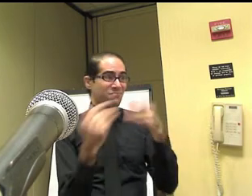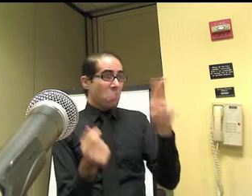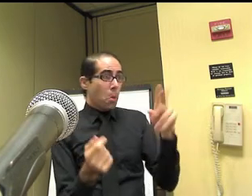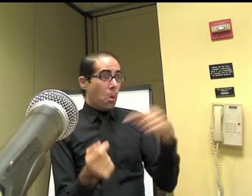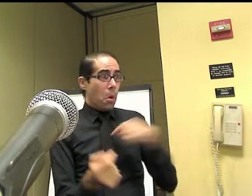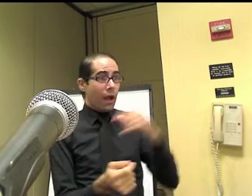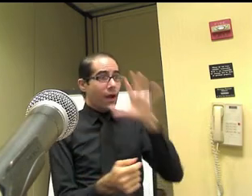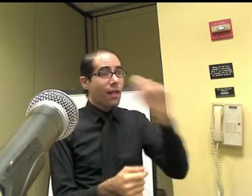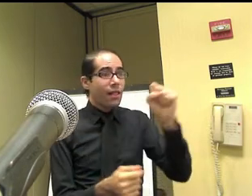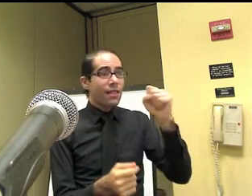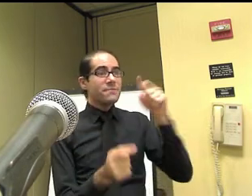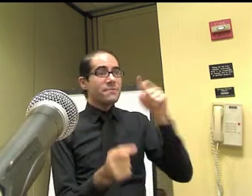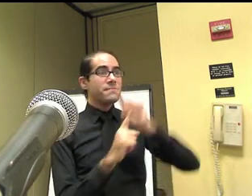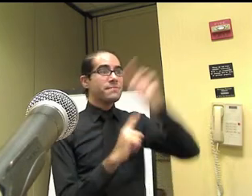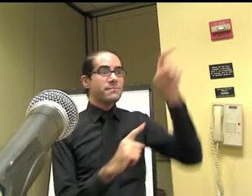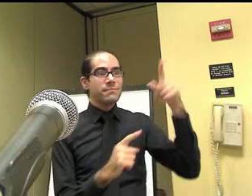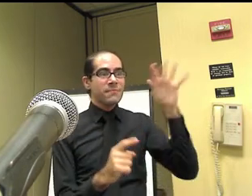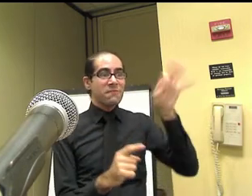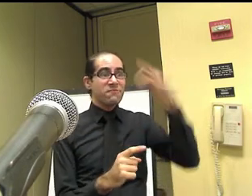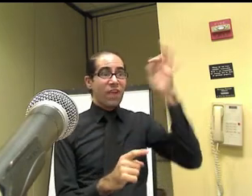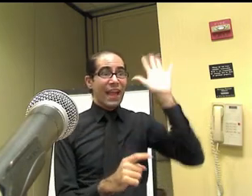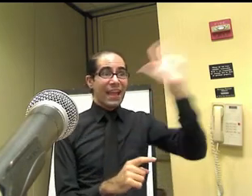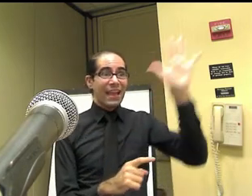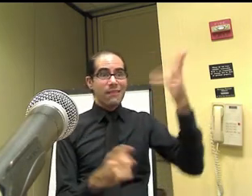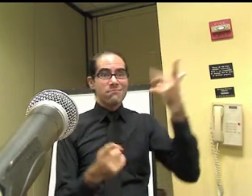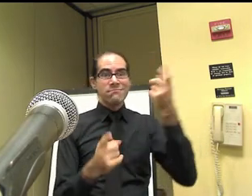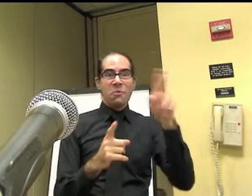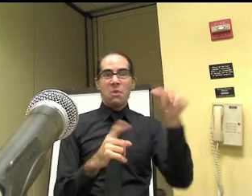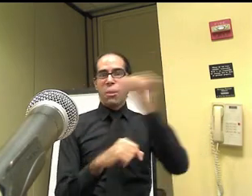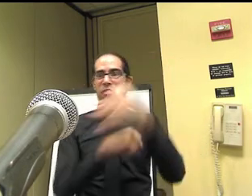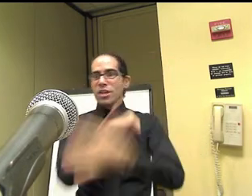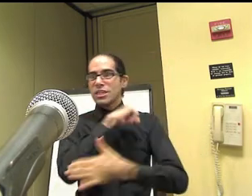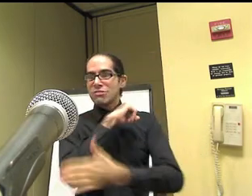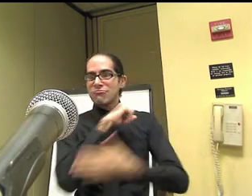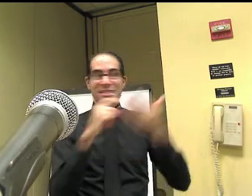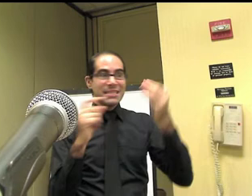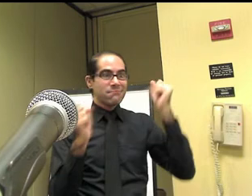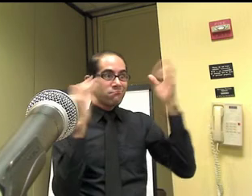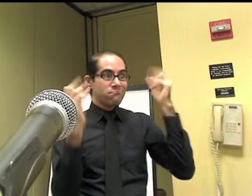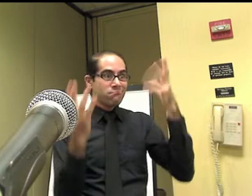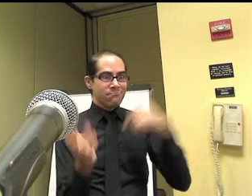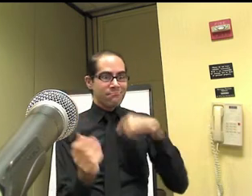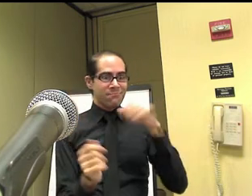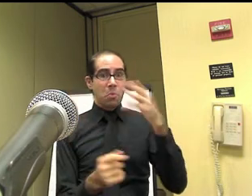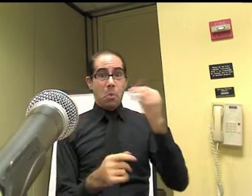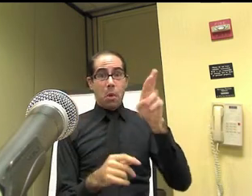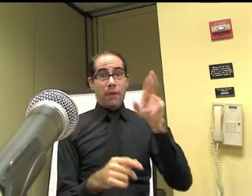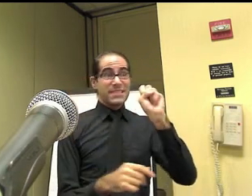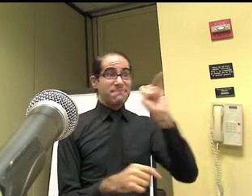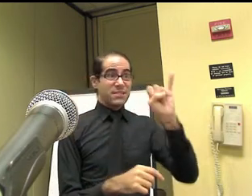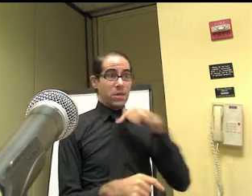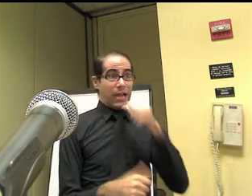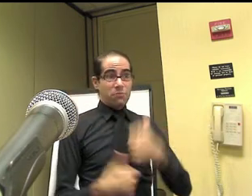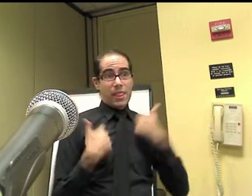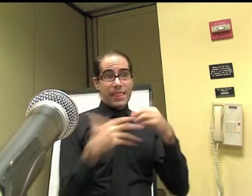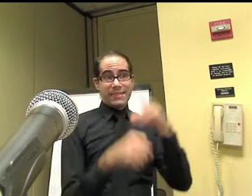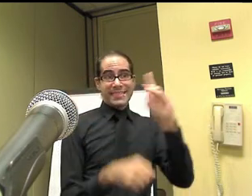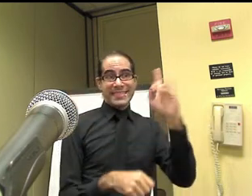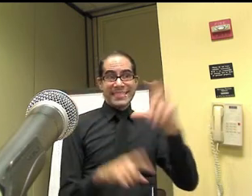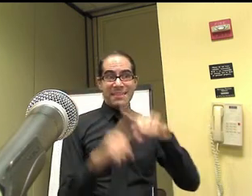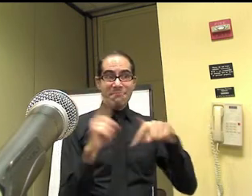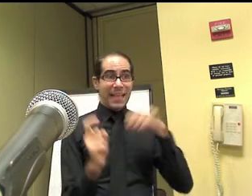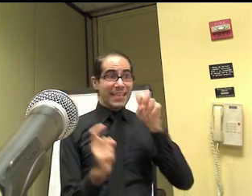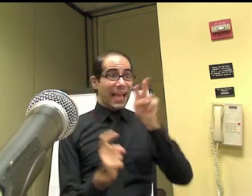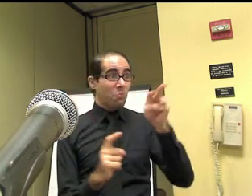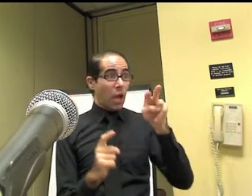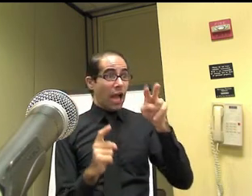online and see someone in sign language and be able to perhaps, even visit a French museum from sitting